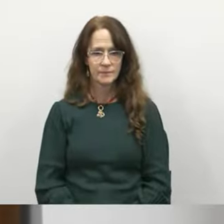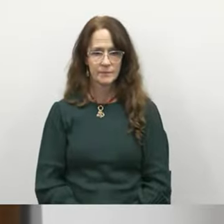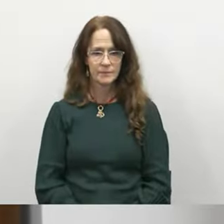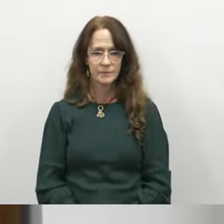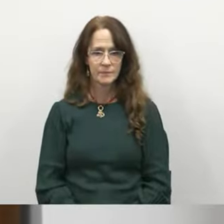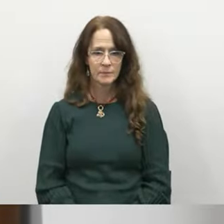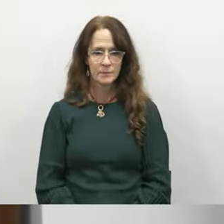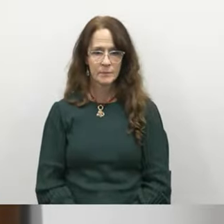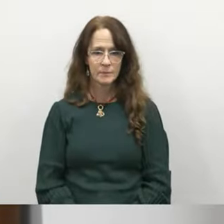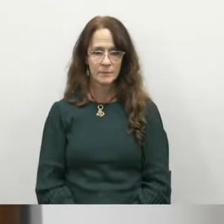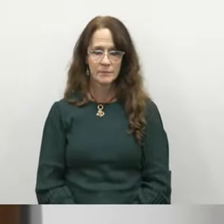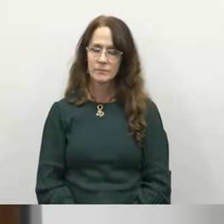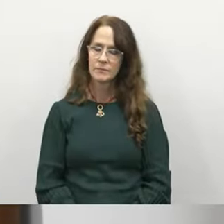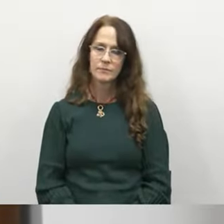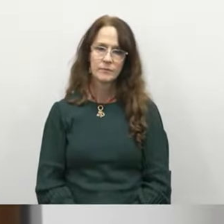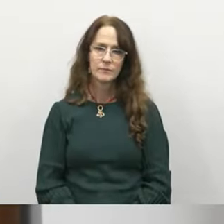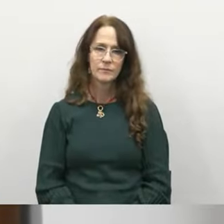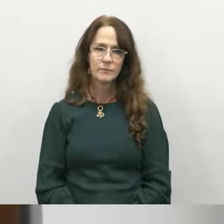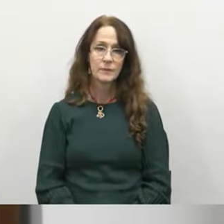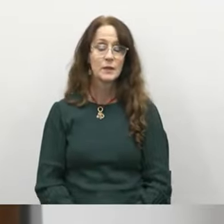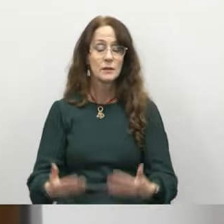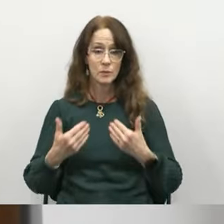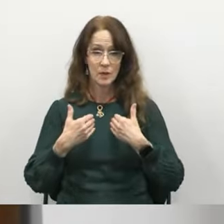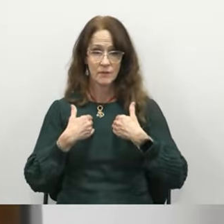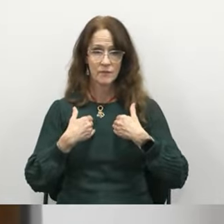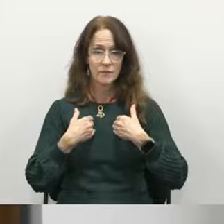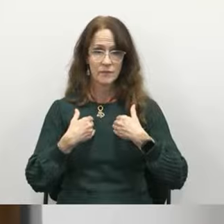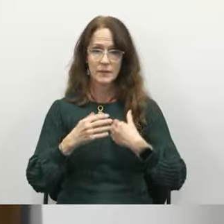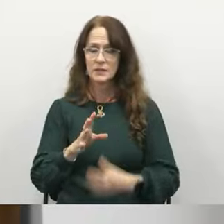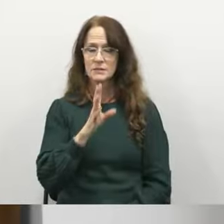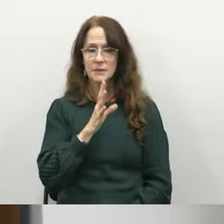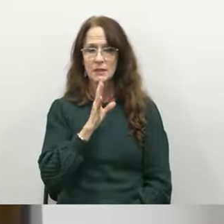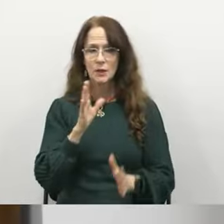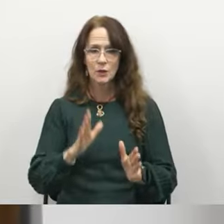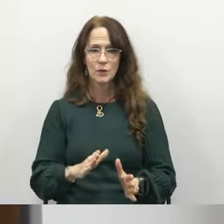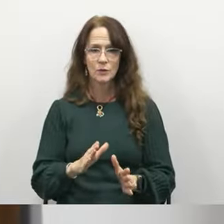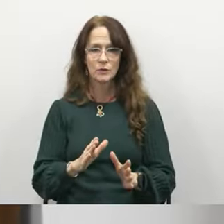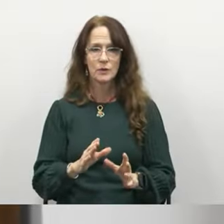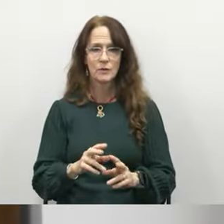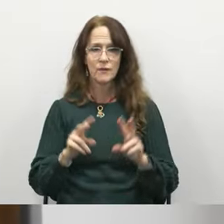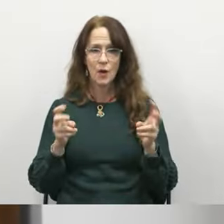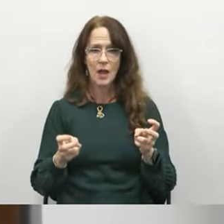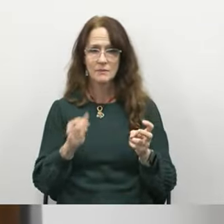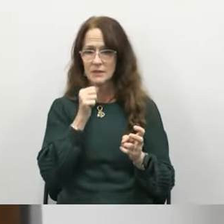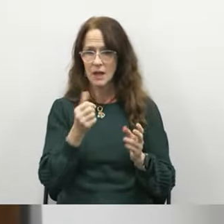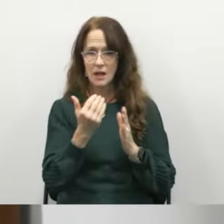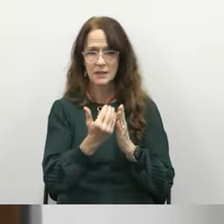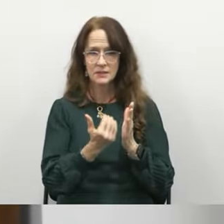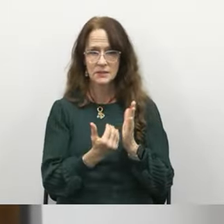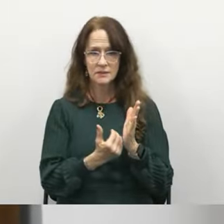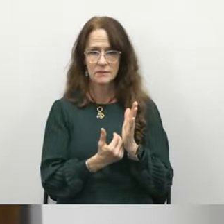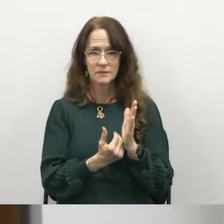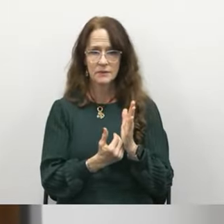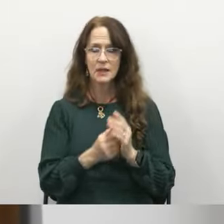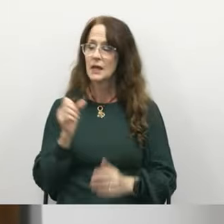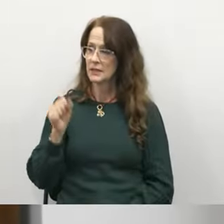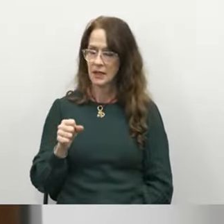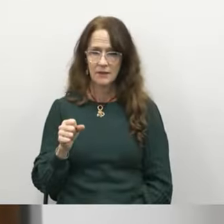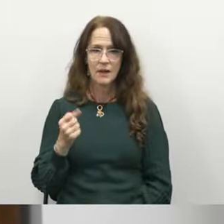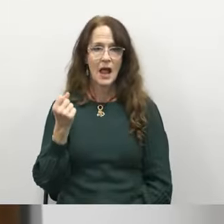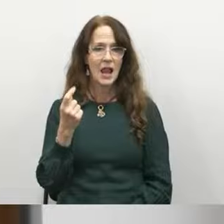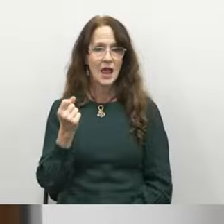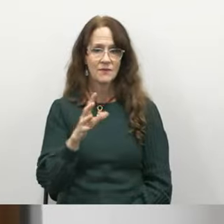Okay, so do we have speakers for items not listed on the agenda? Yes, we have